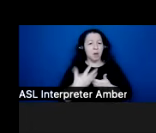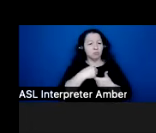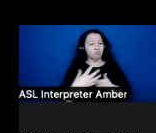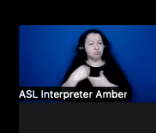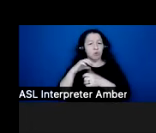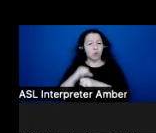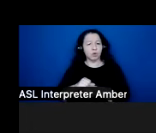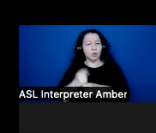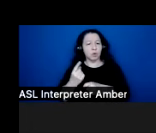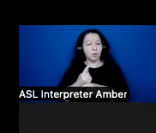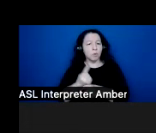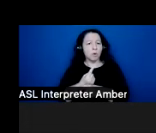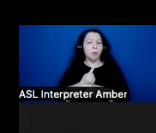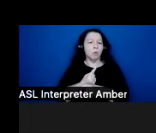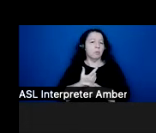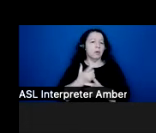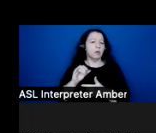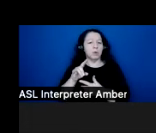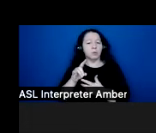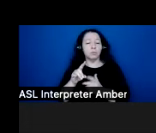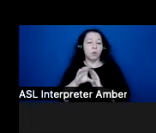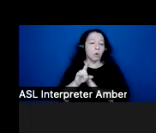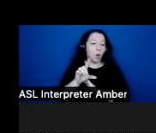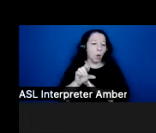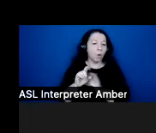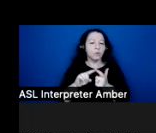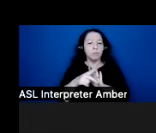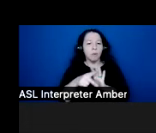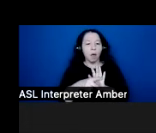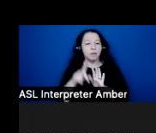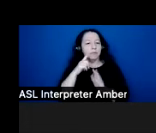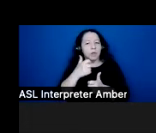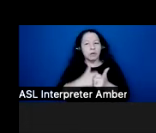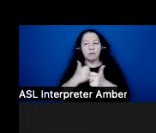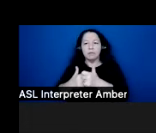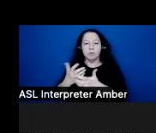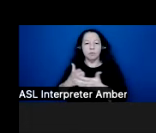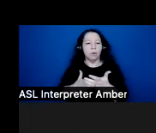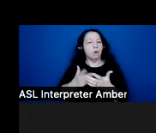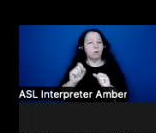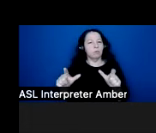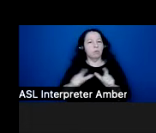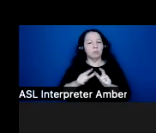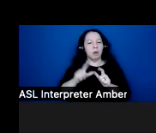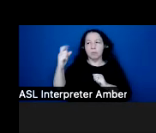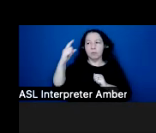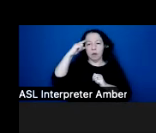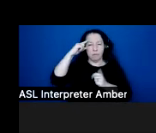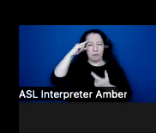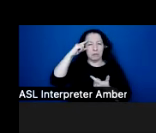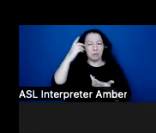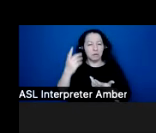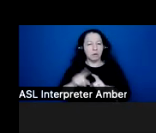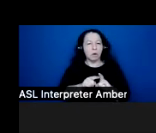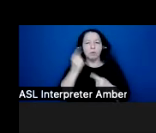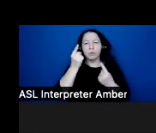appropriate codes and policies, right? Into those different levels and aspects of tribal government, and also